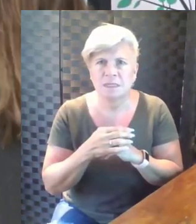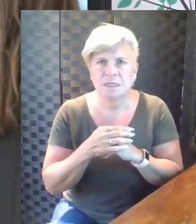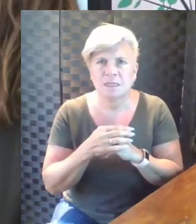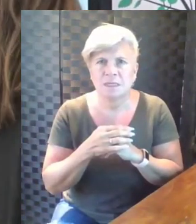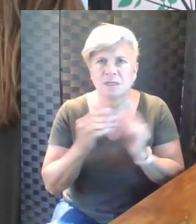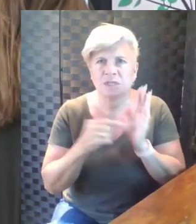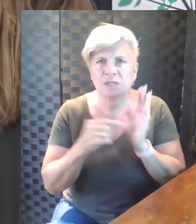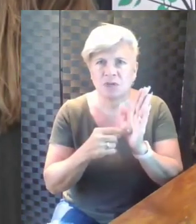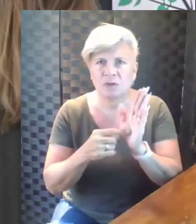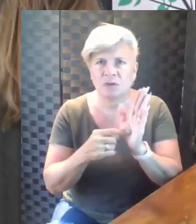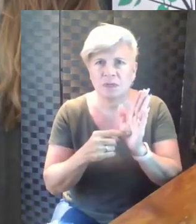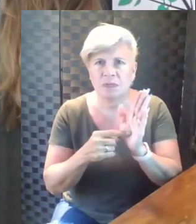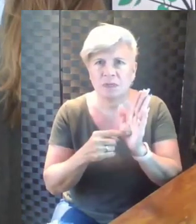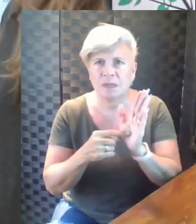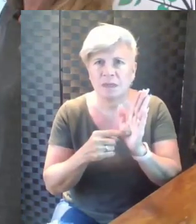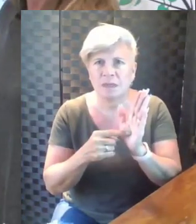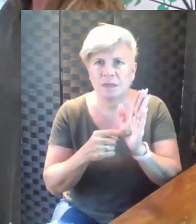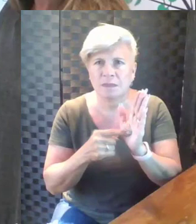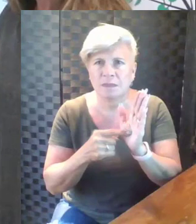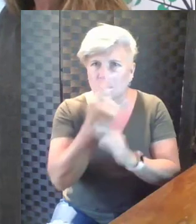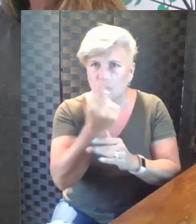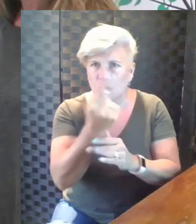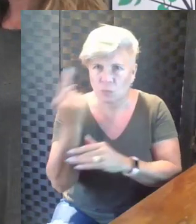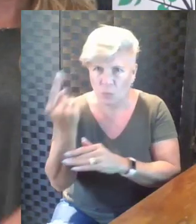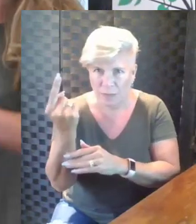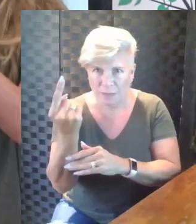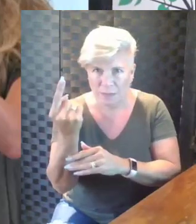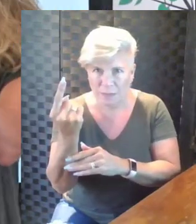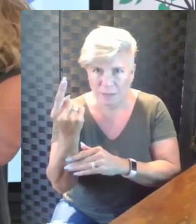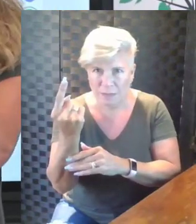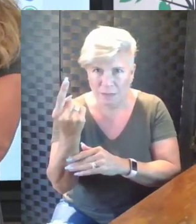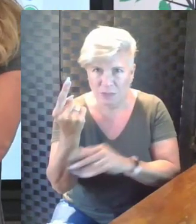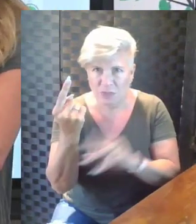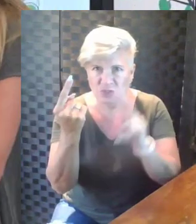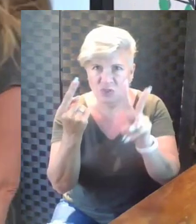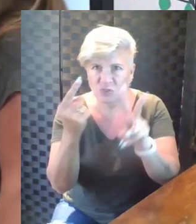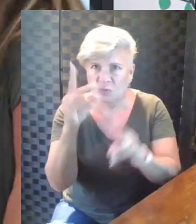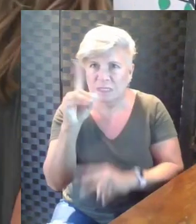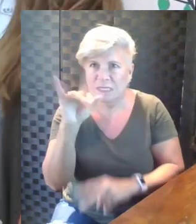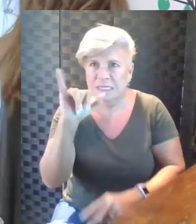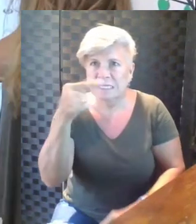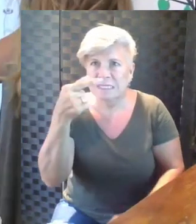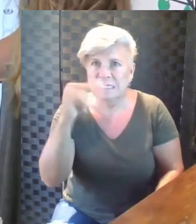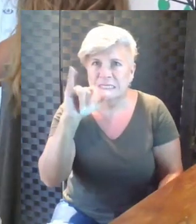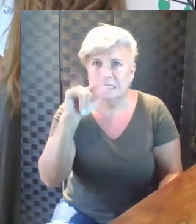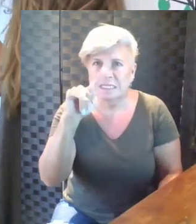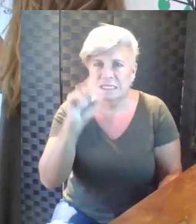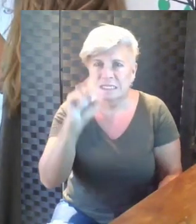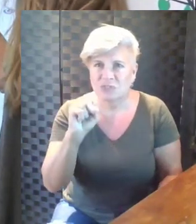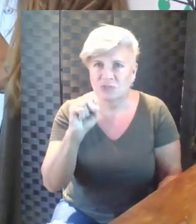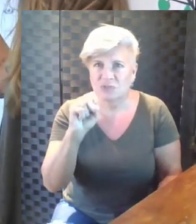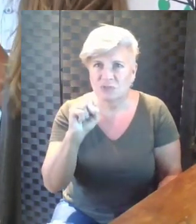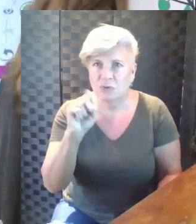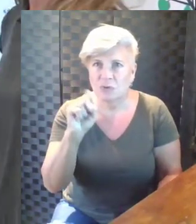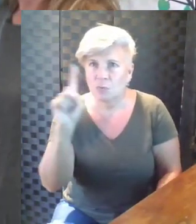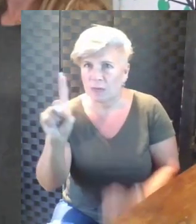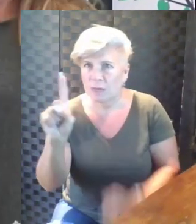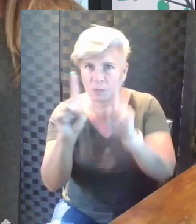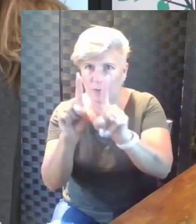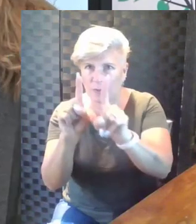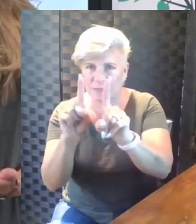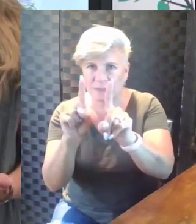and show you. These ones, this number 11 is made up of 2 digits. One here and one